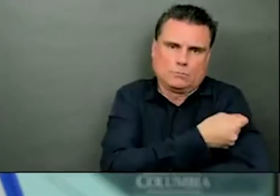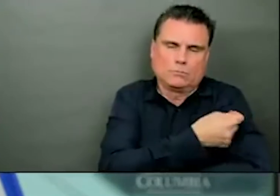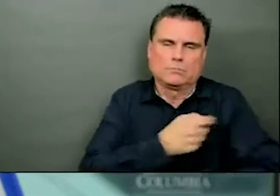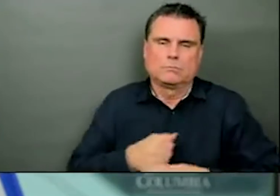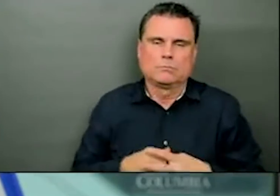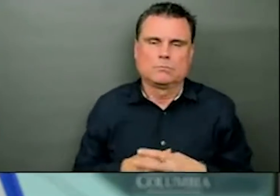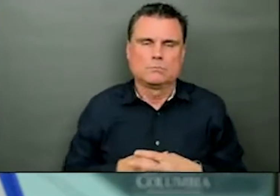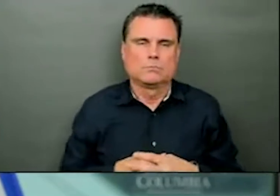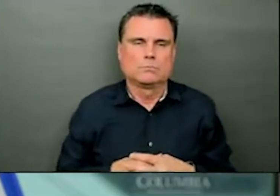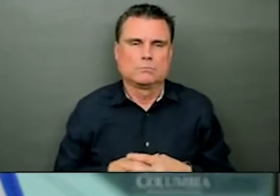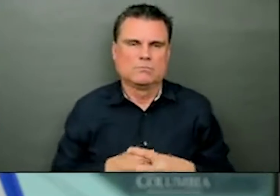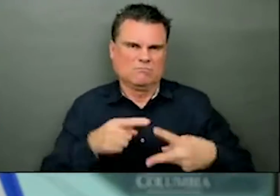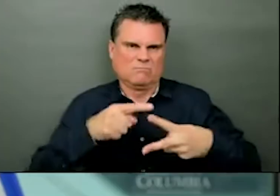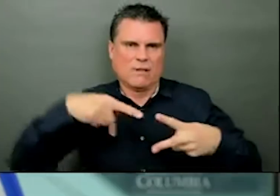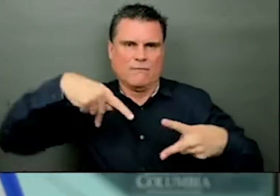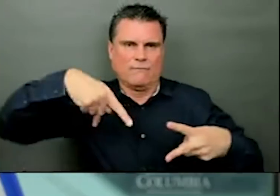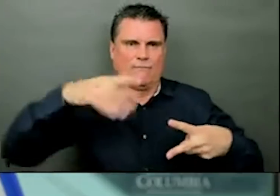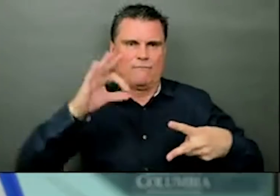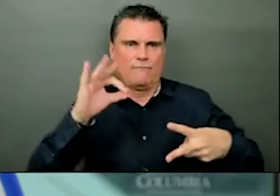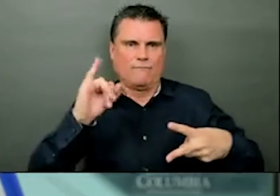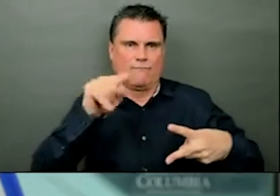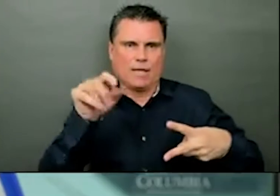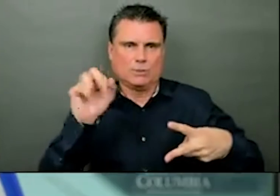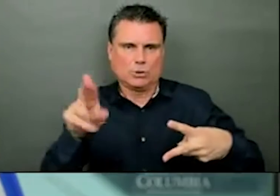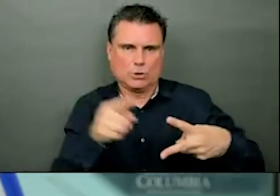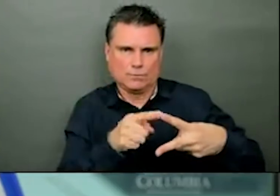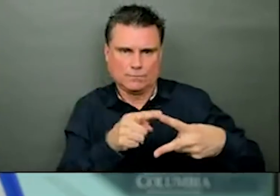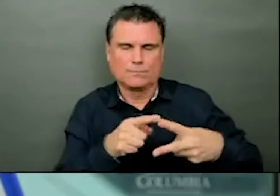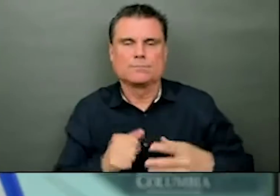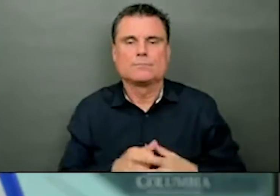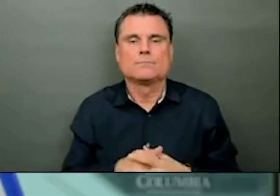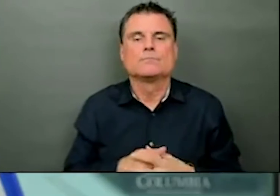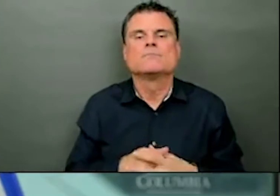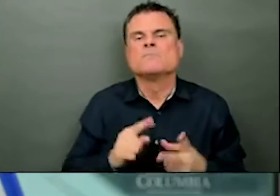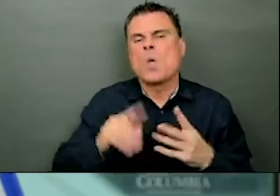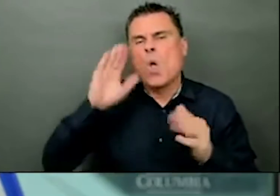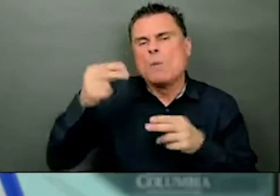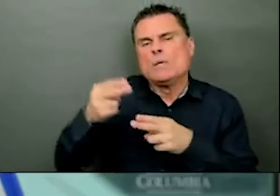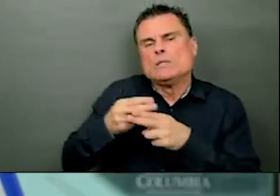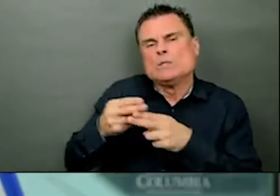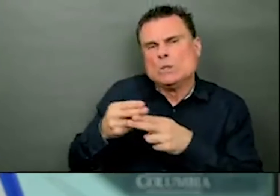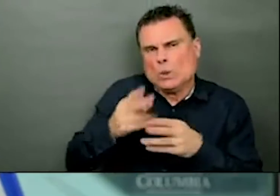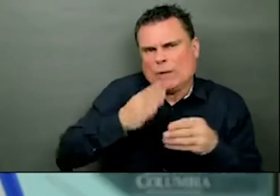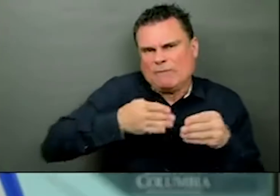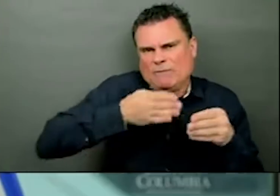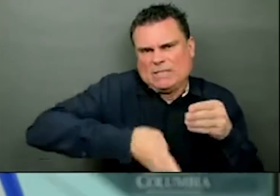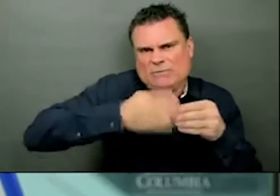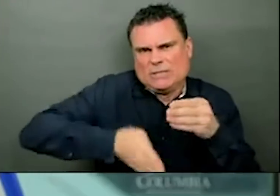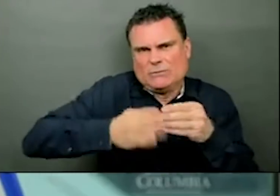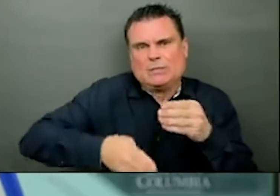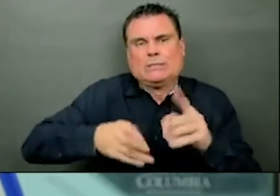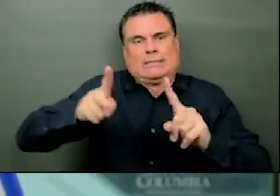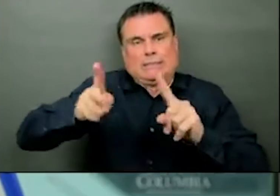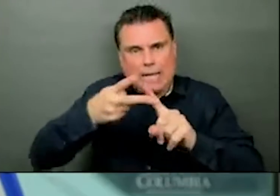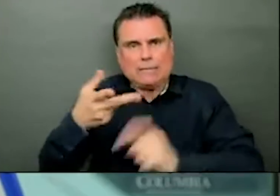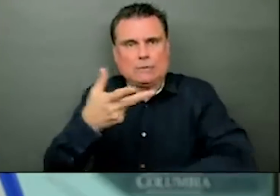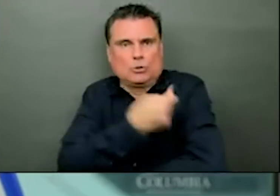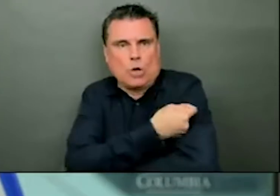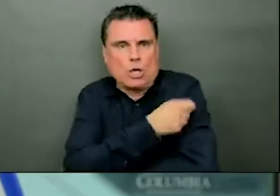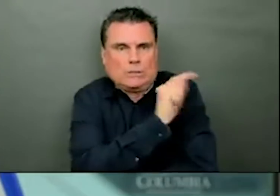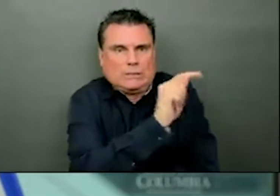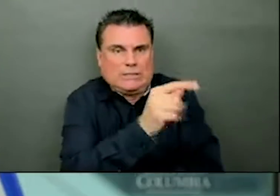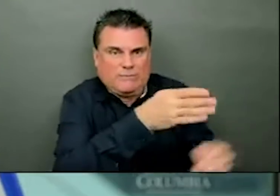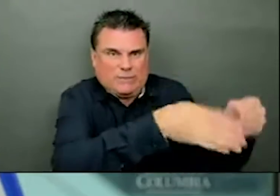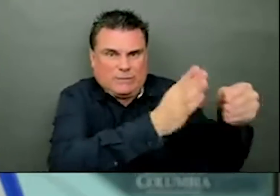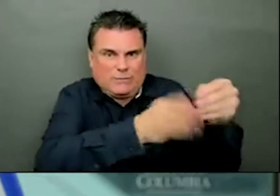in long-term care. And Dr. Henry has spoken about the extraordinary success of immunization in long-term care in